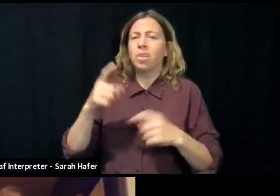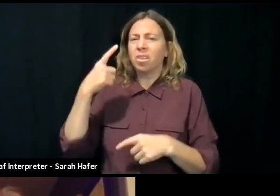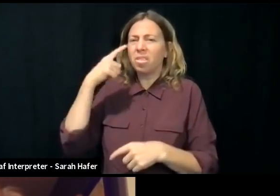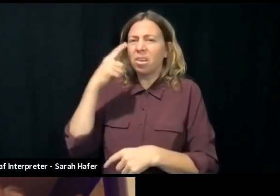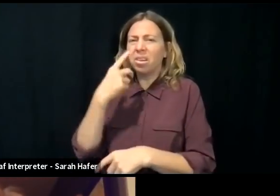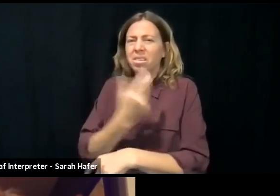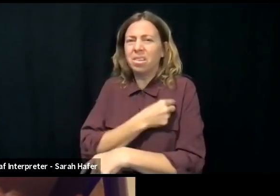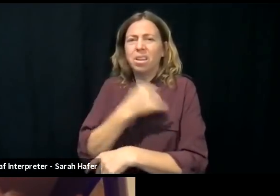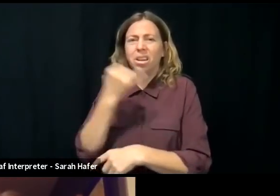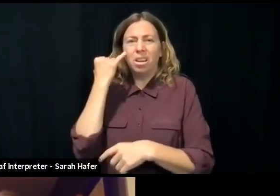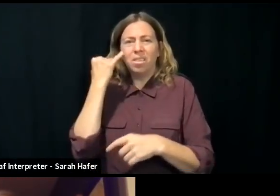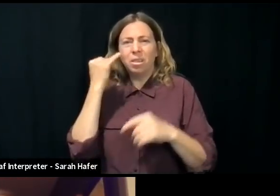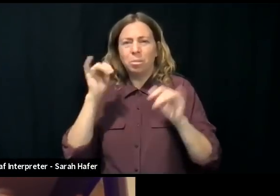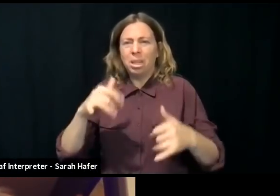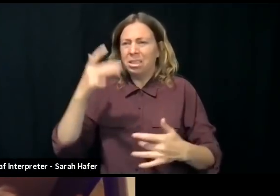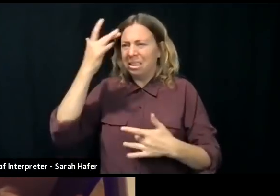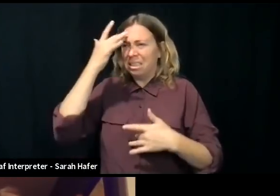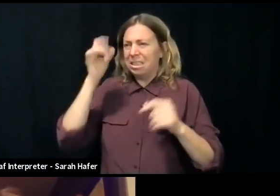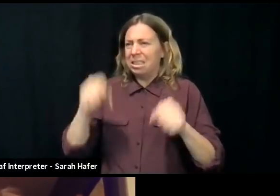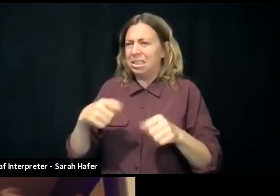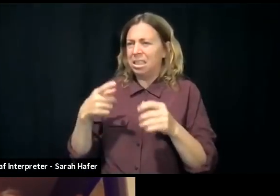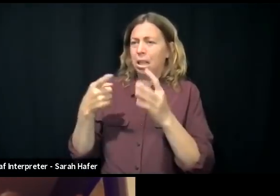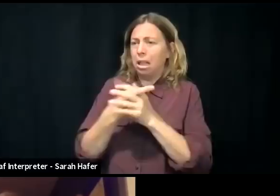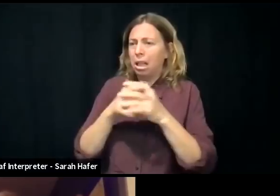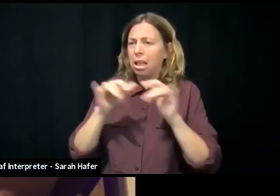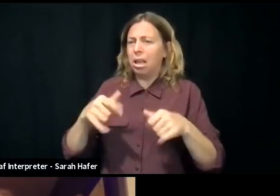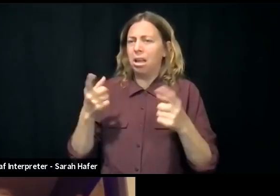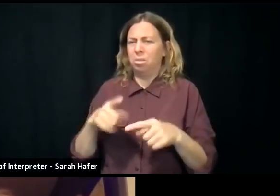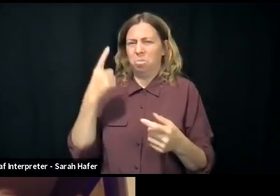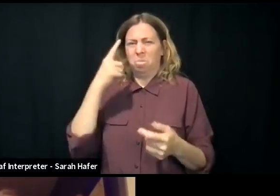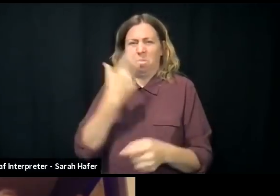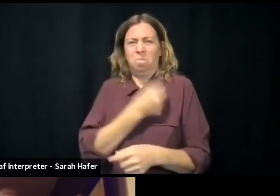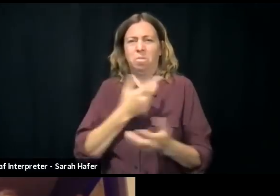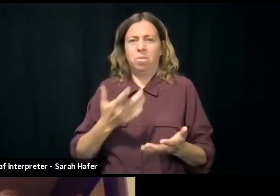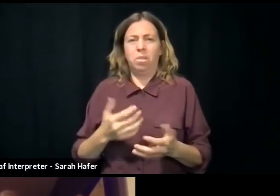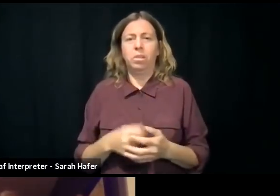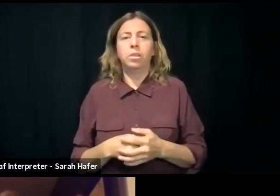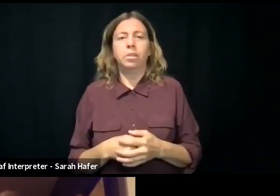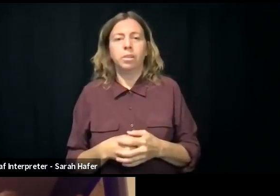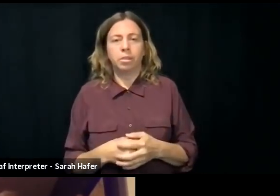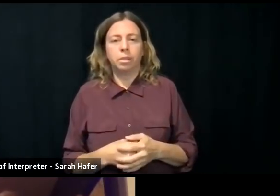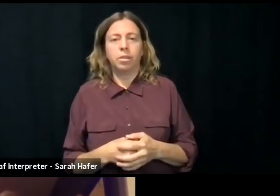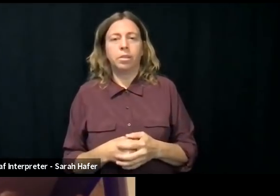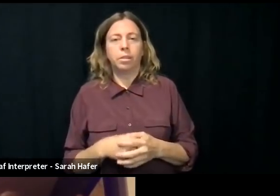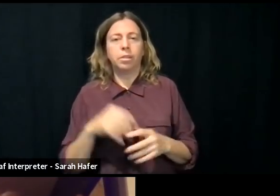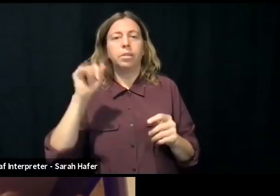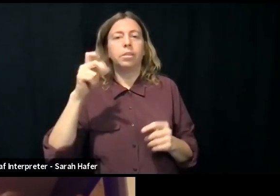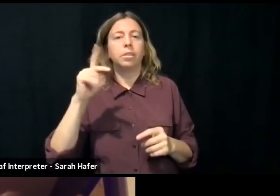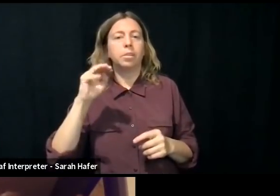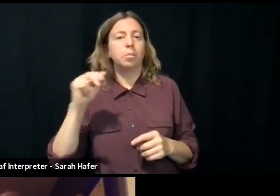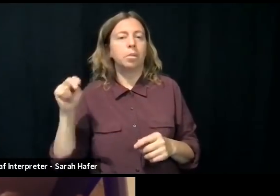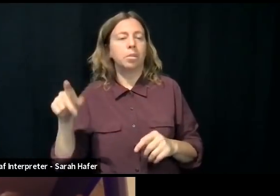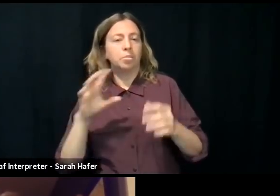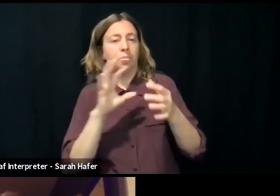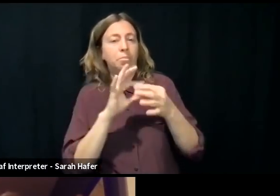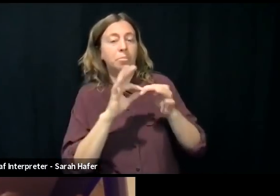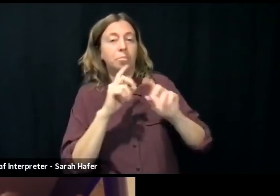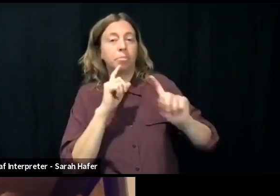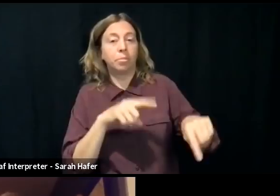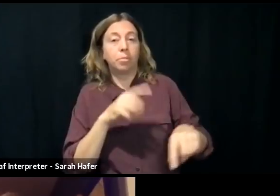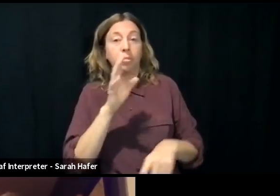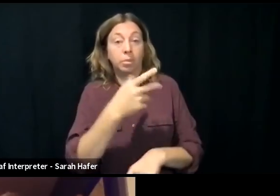Well, I guess I'm a case that can happen. But what I can say is if you do get COVID after having the vaccine,